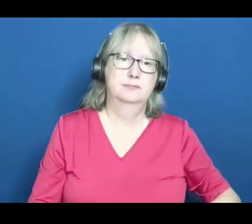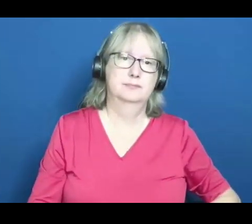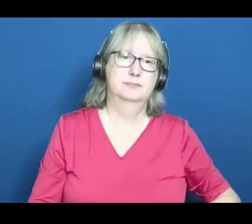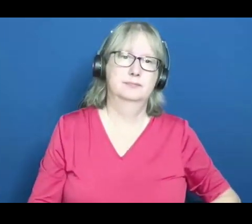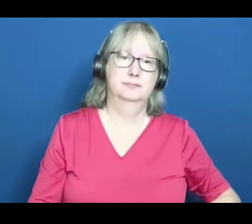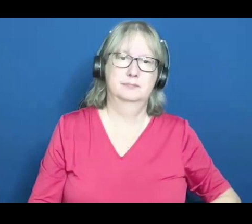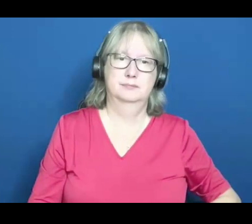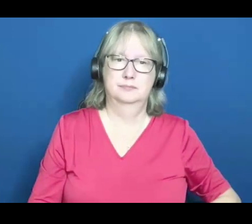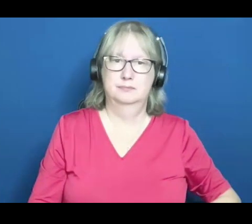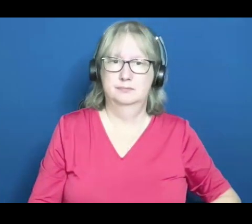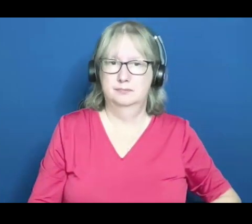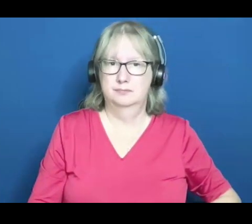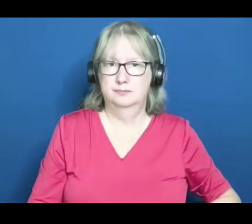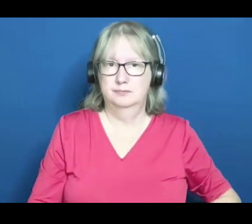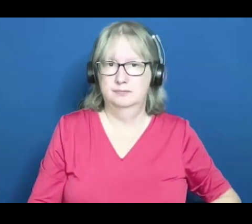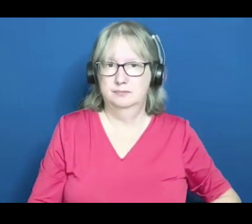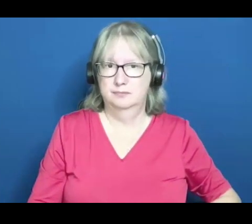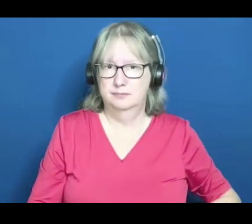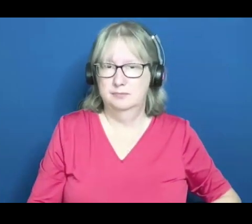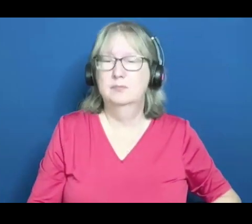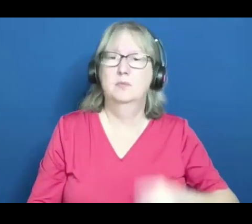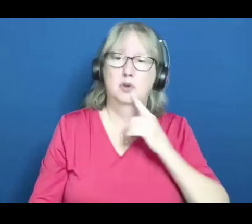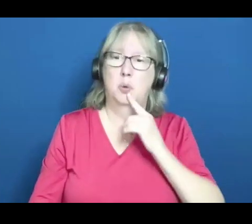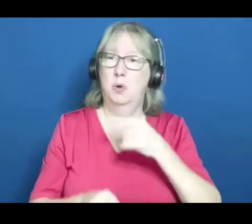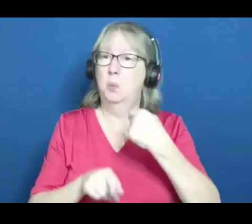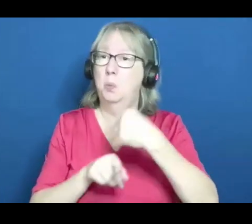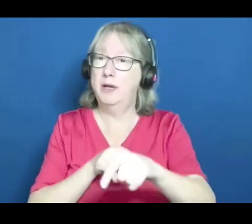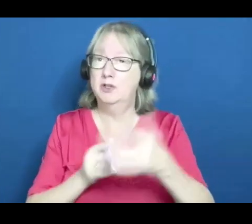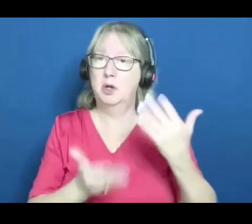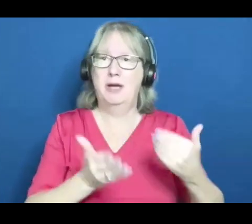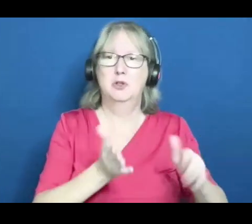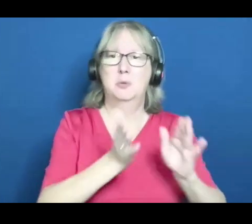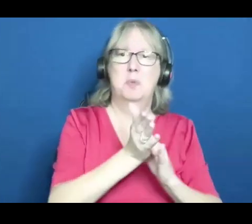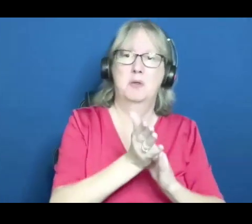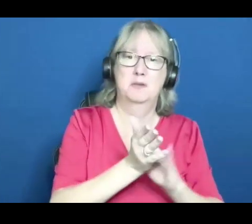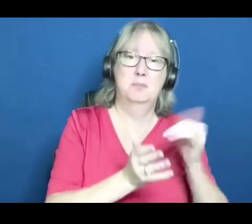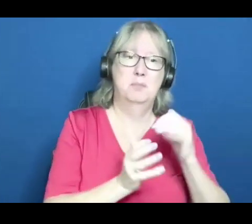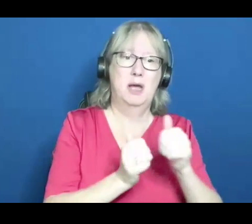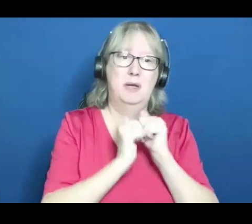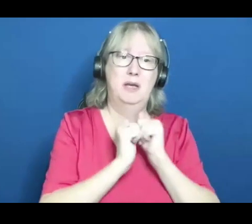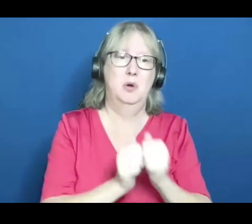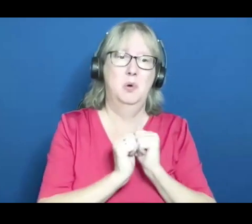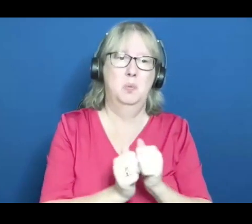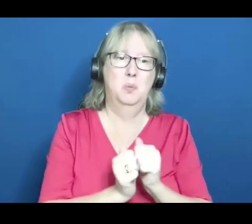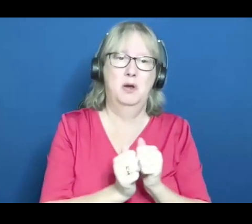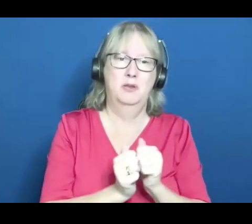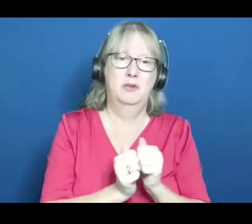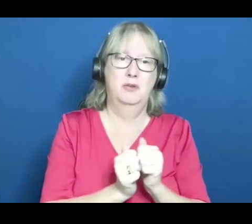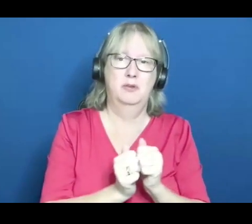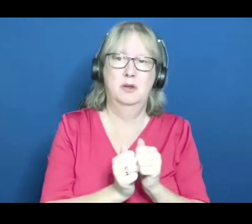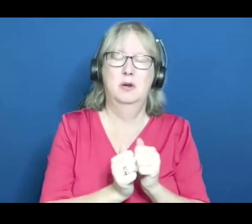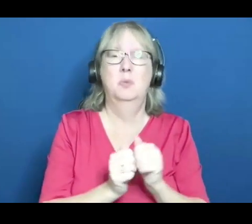few weeks versus many months. Sometimes it might be worth, particularly